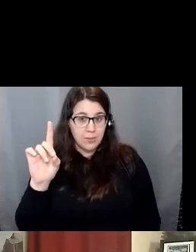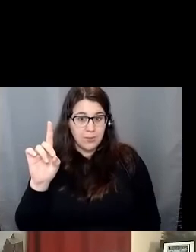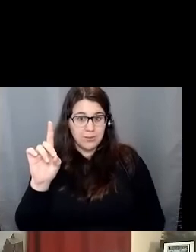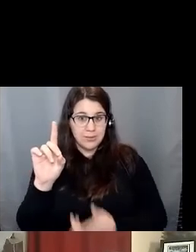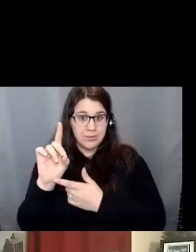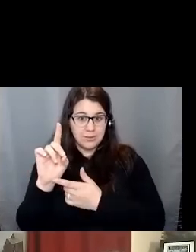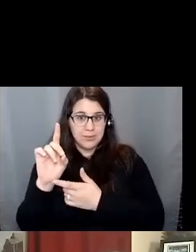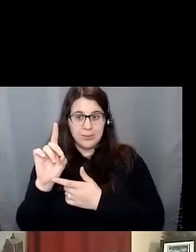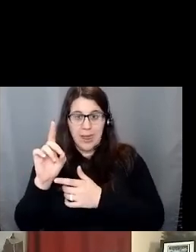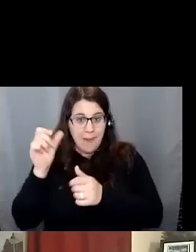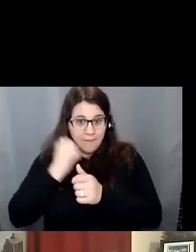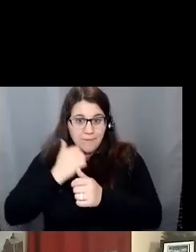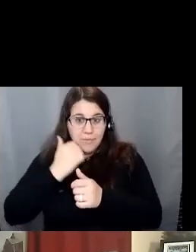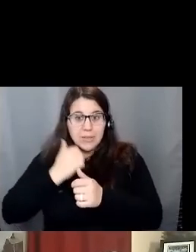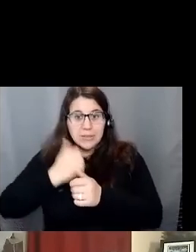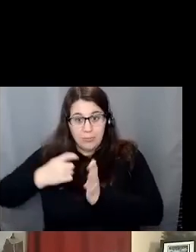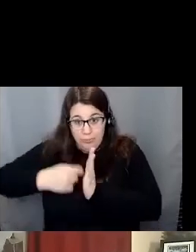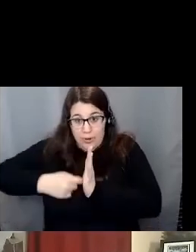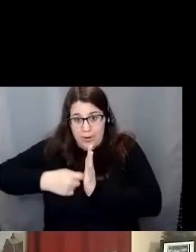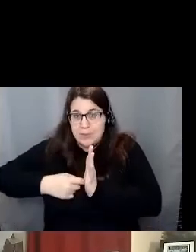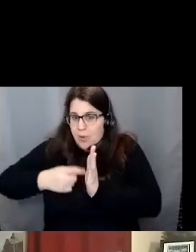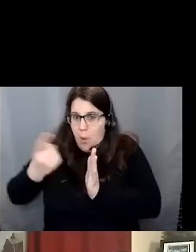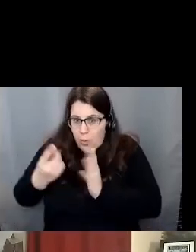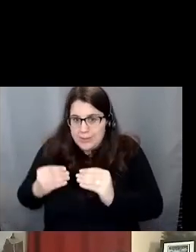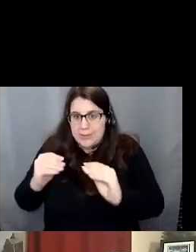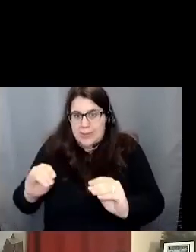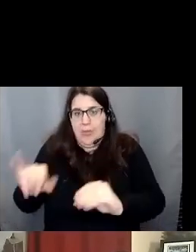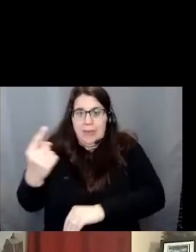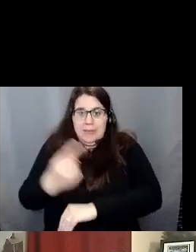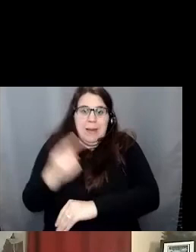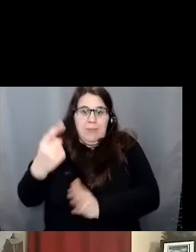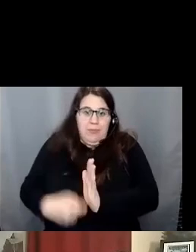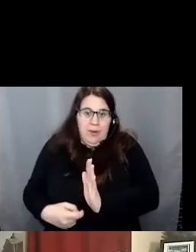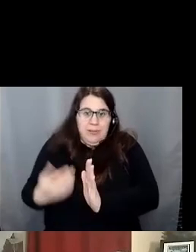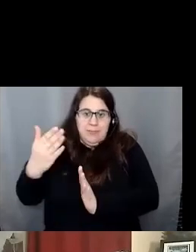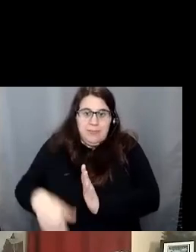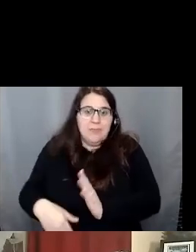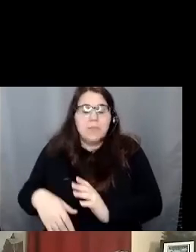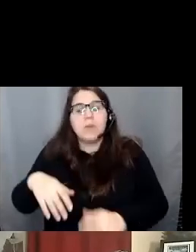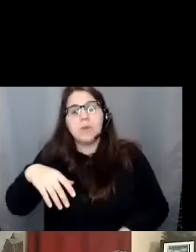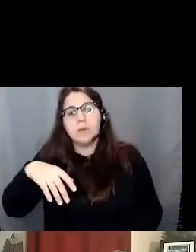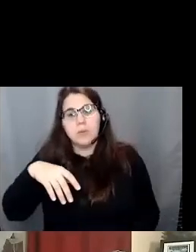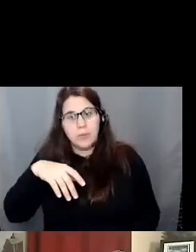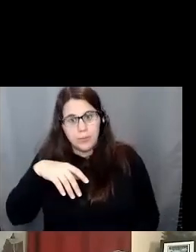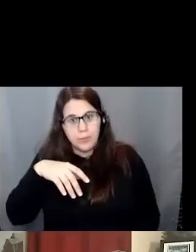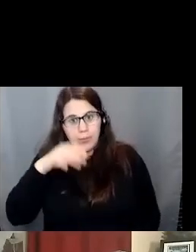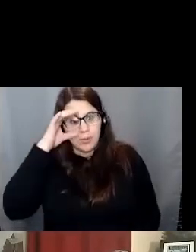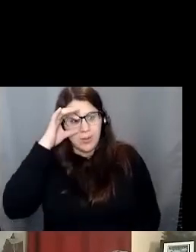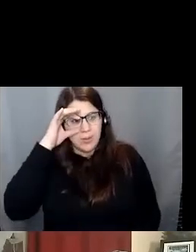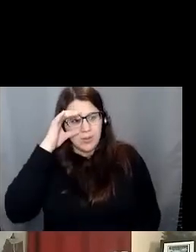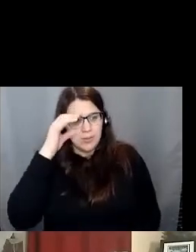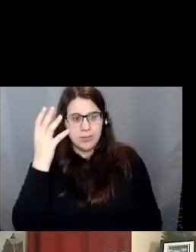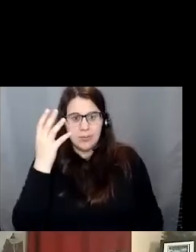end of each day, and they don't sell until after it's priced that day. And so the chances of the amount